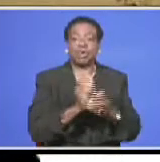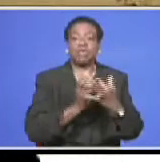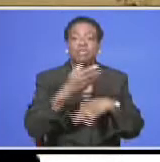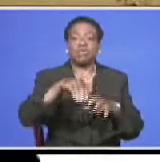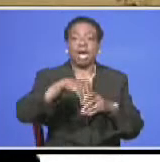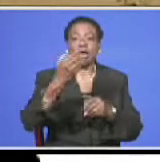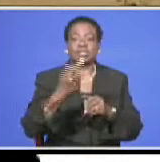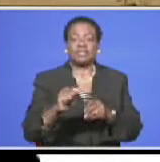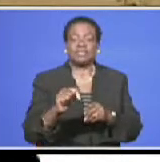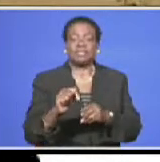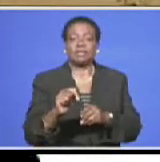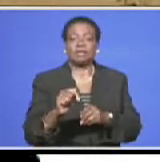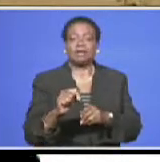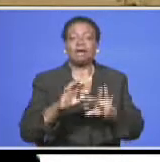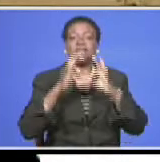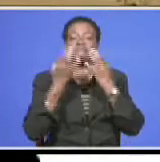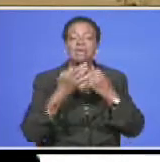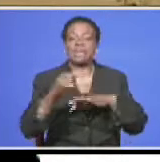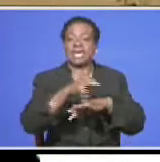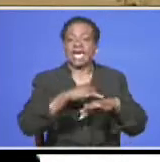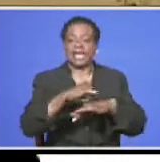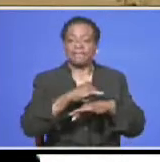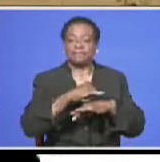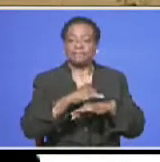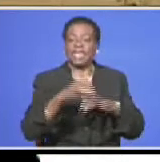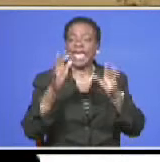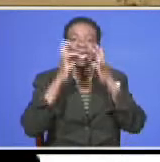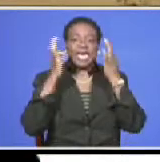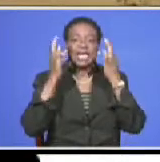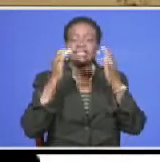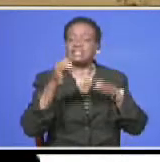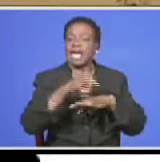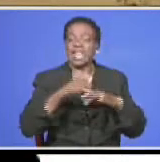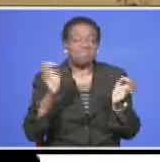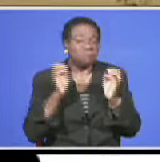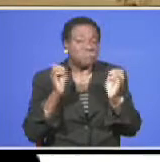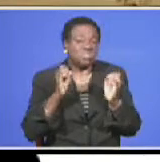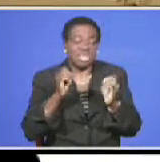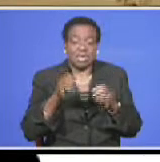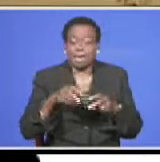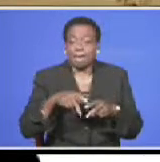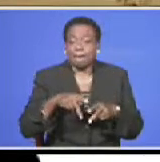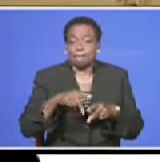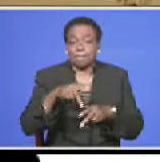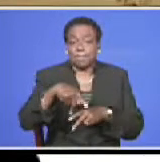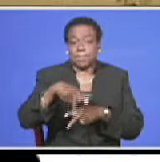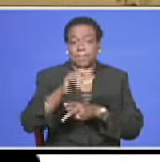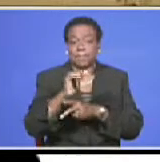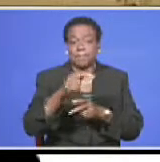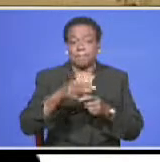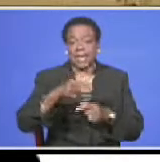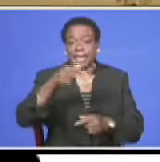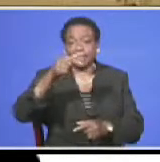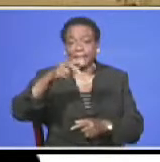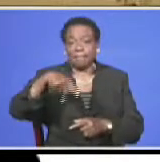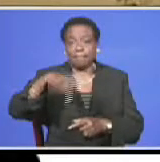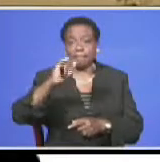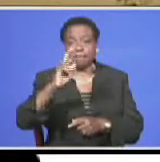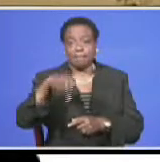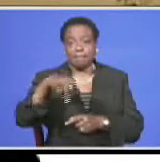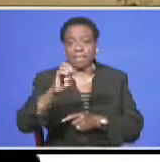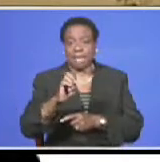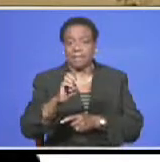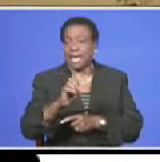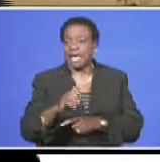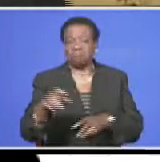Long Island, and places like Cat Island, where they don't have an inch of pipe, and other islands are still without running water,